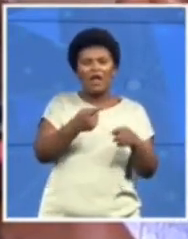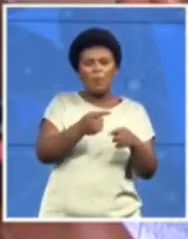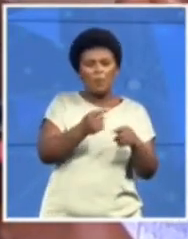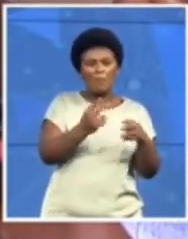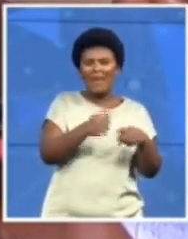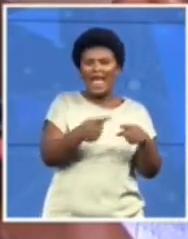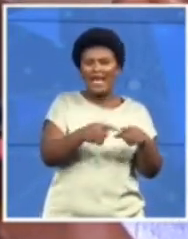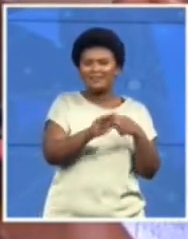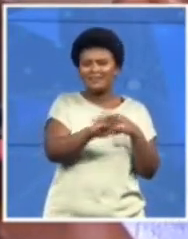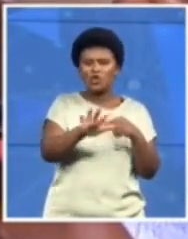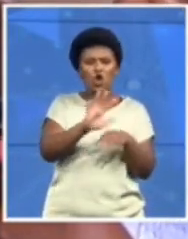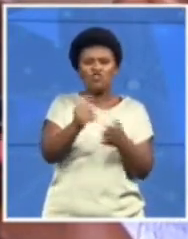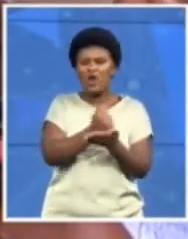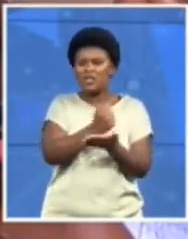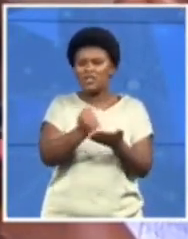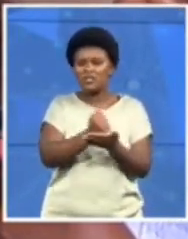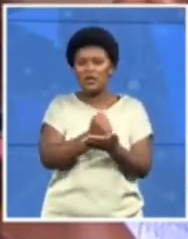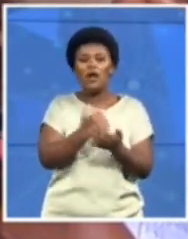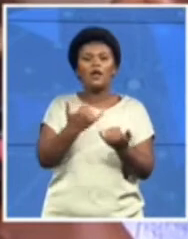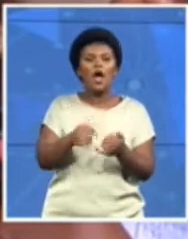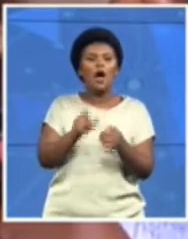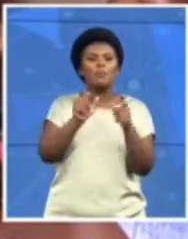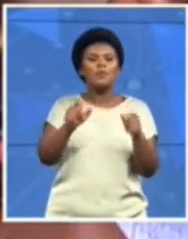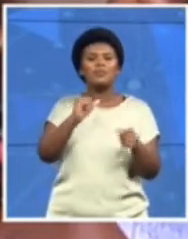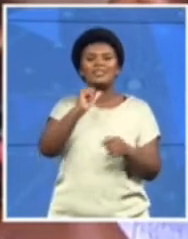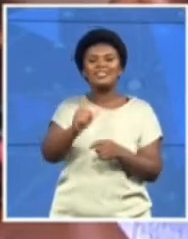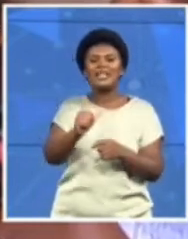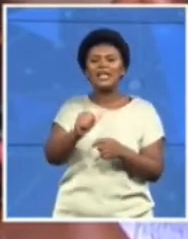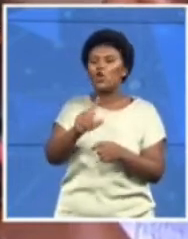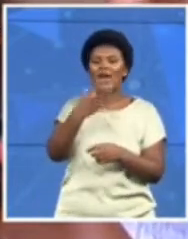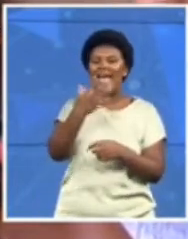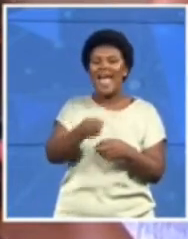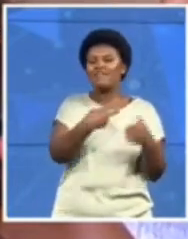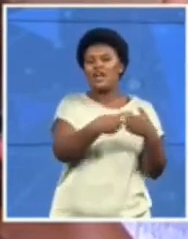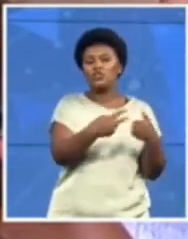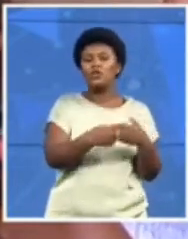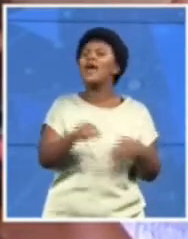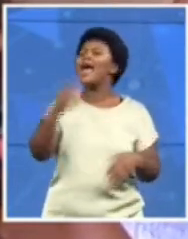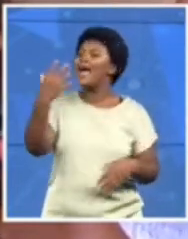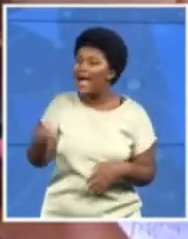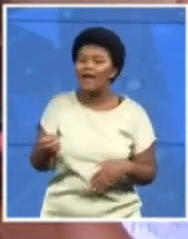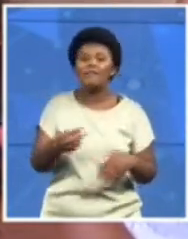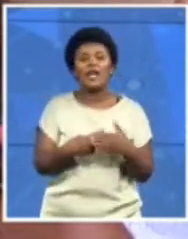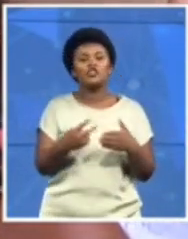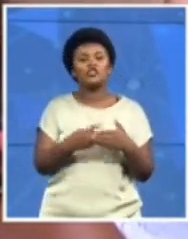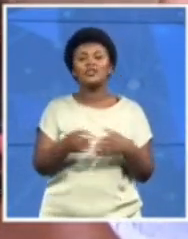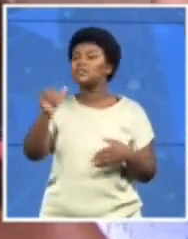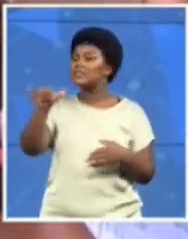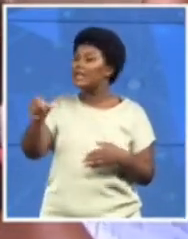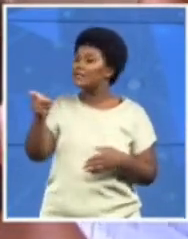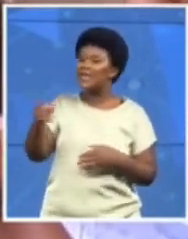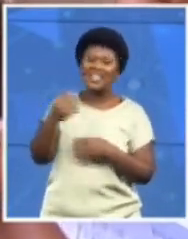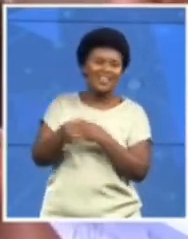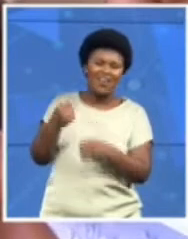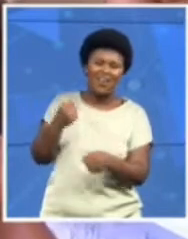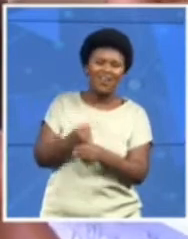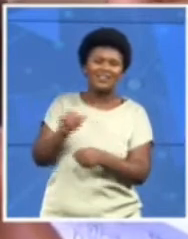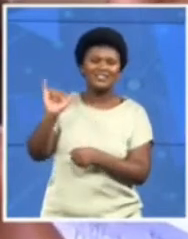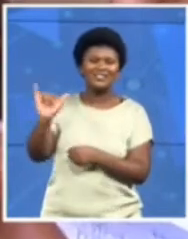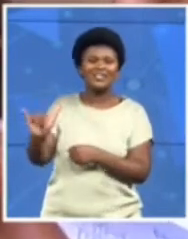fixed address. No, he has got the address. He has been staying there. He stayed in Langa for a period